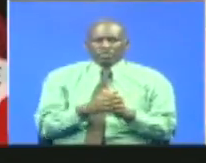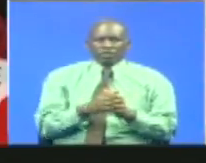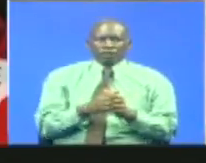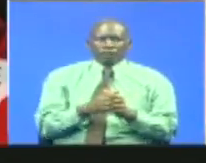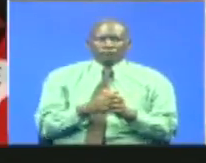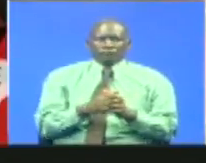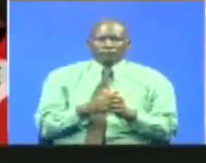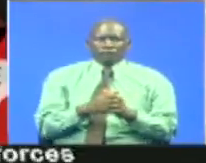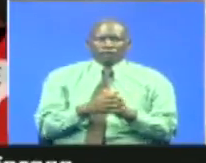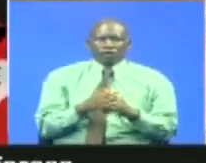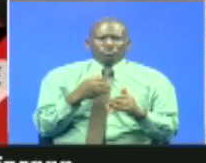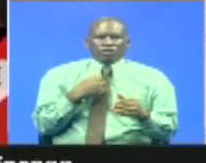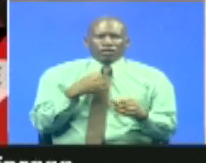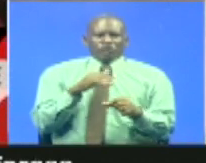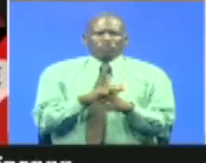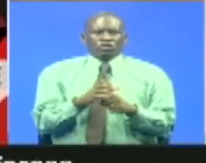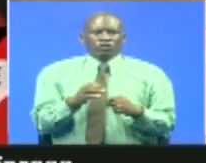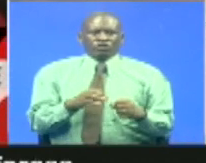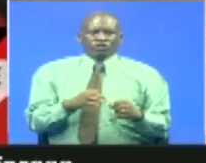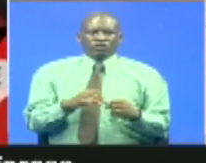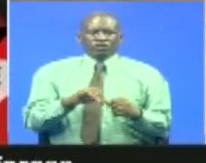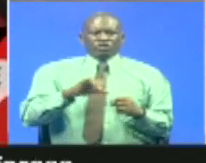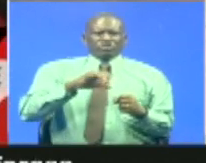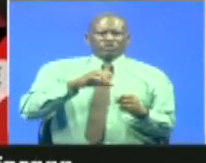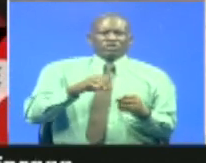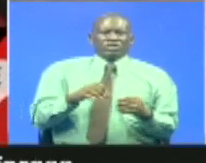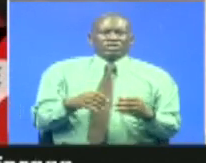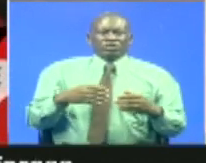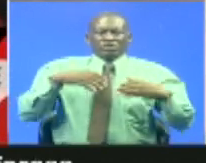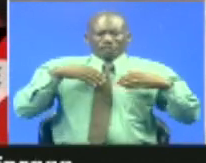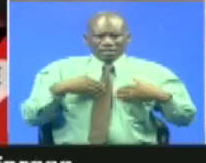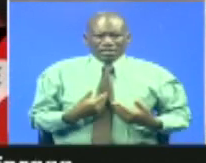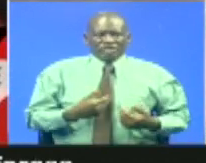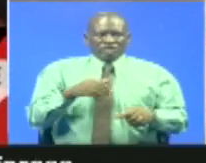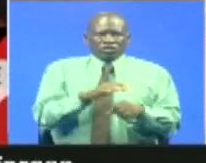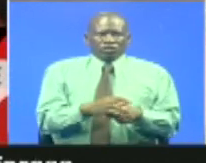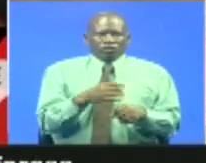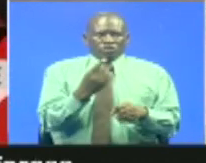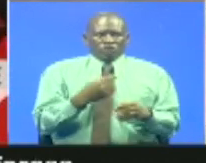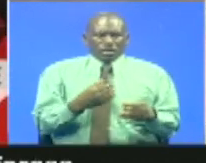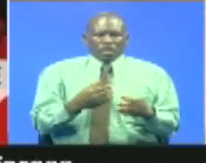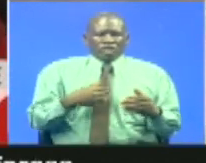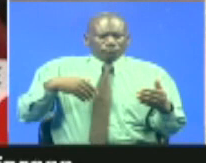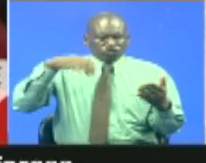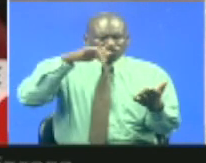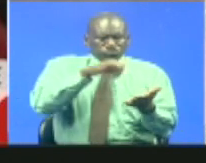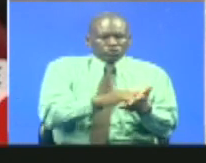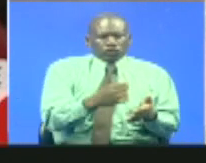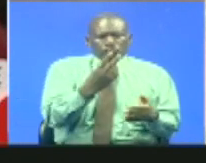We had a lot of jet lag, a lot of fatigue, and we had only 24 hours to